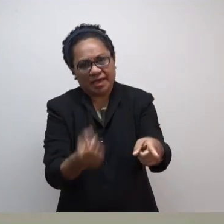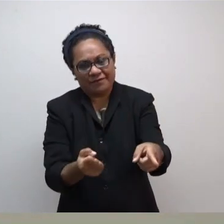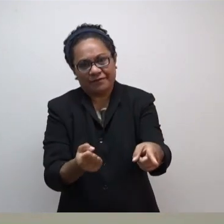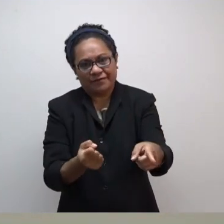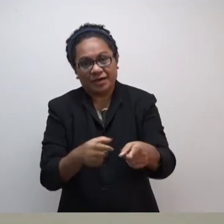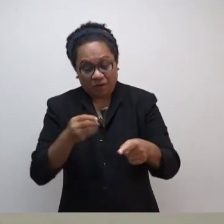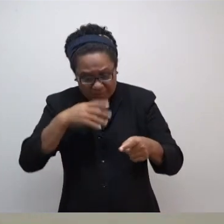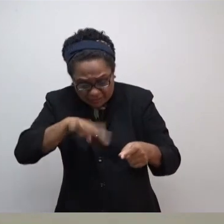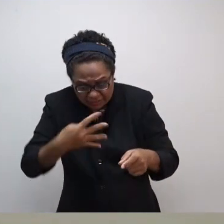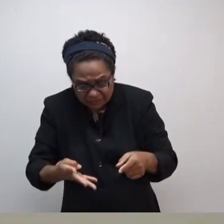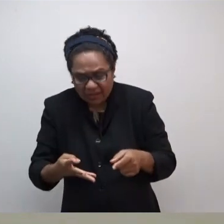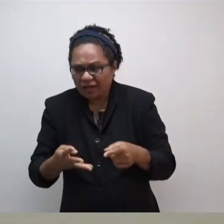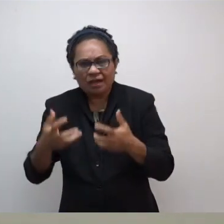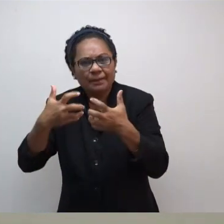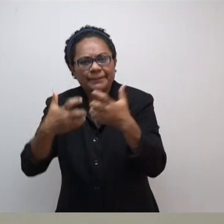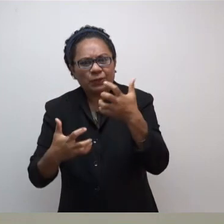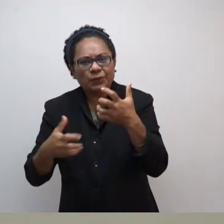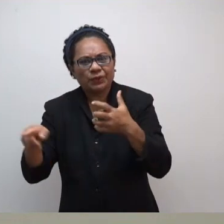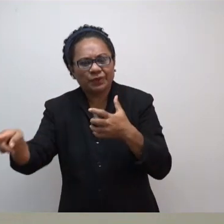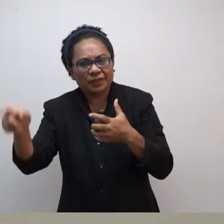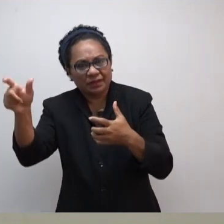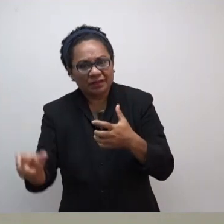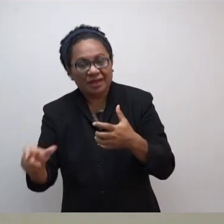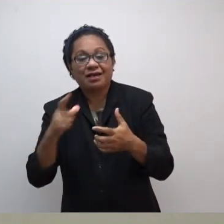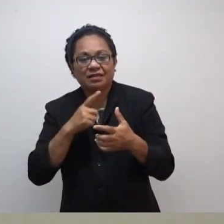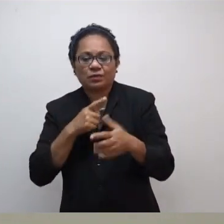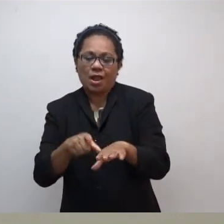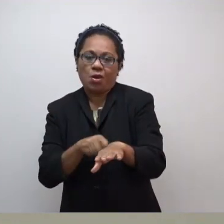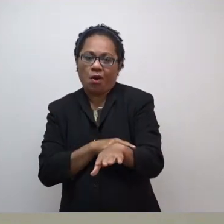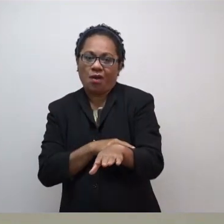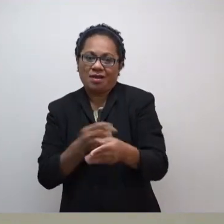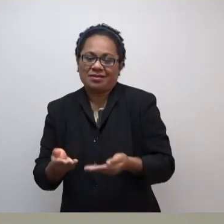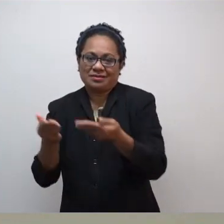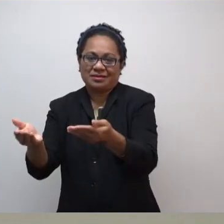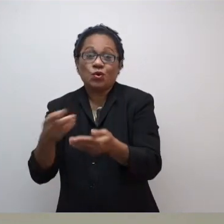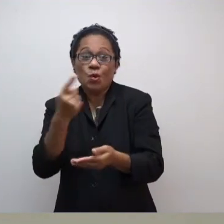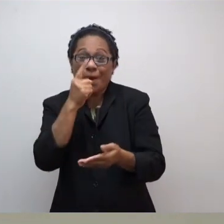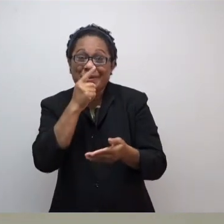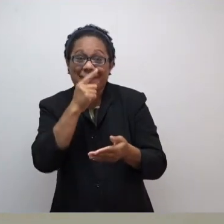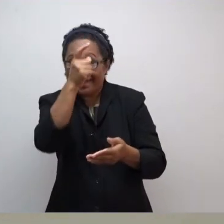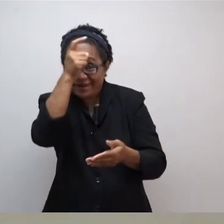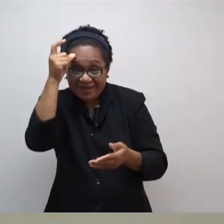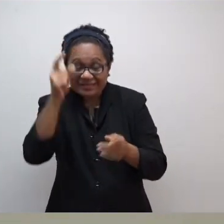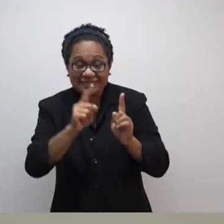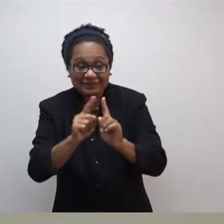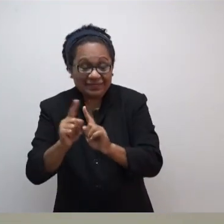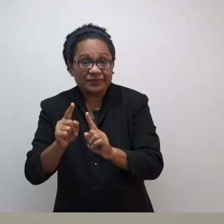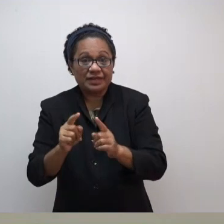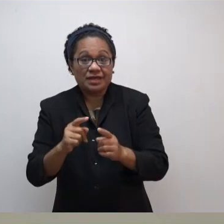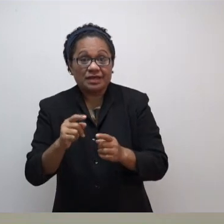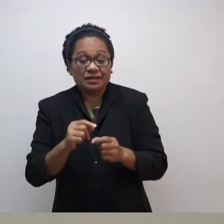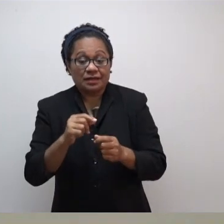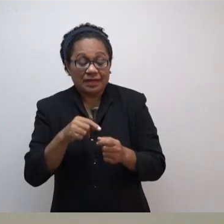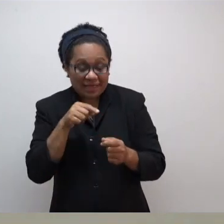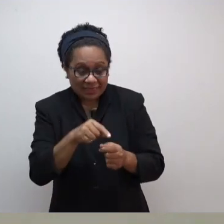all the staff, the frontline people who are carrying out the jabs or giving the jabs, had to ensure that when you went, and if you